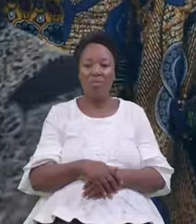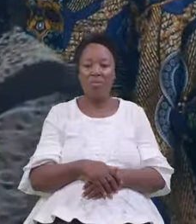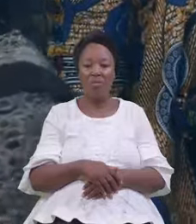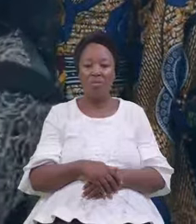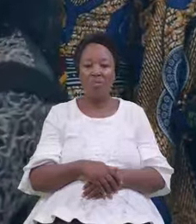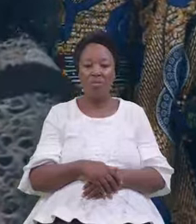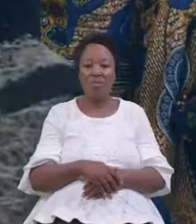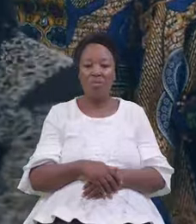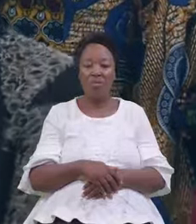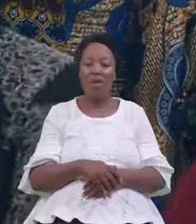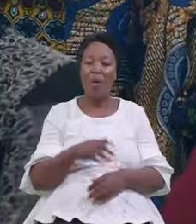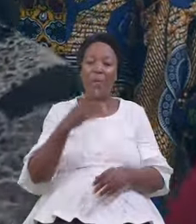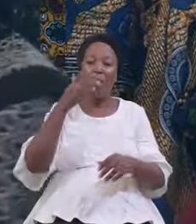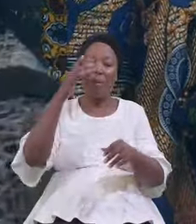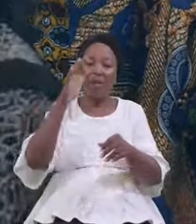Pledge